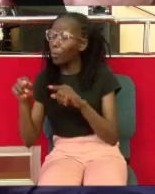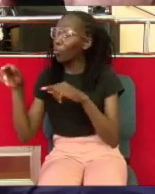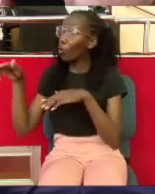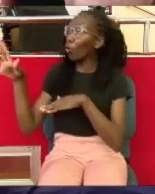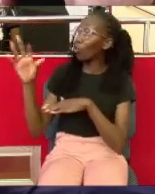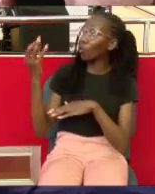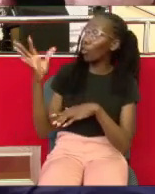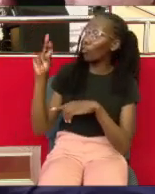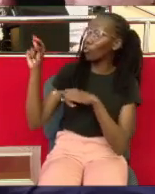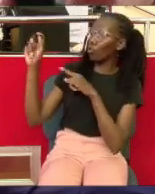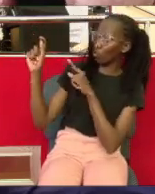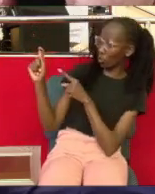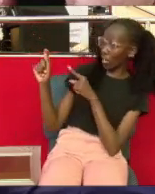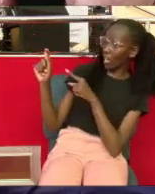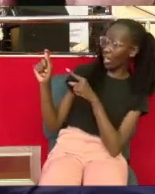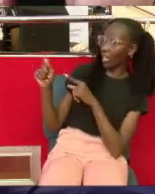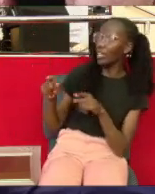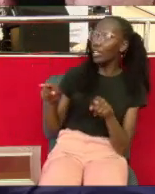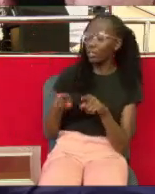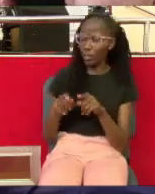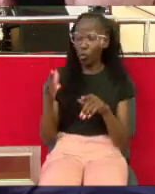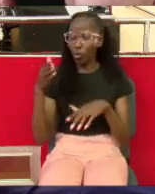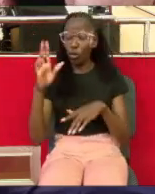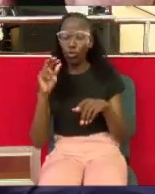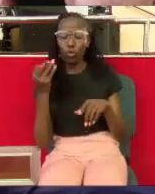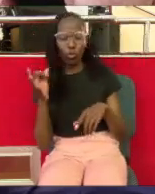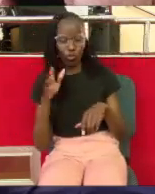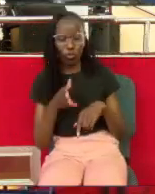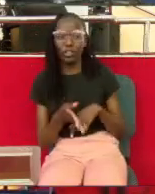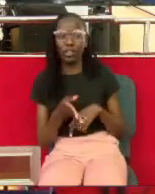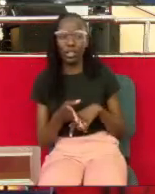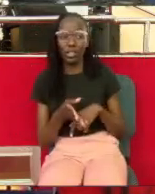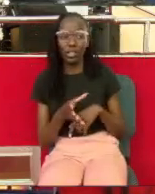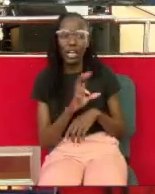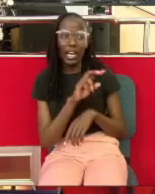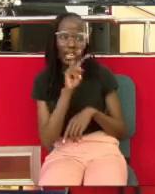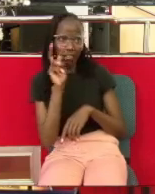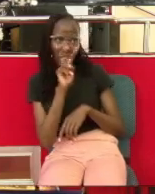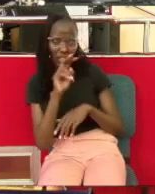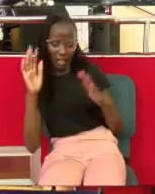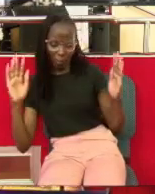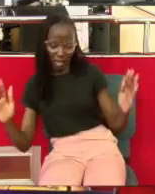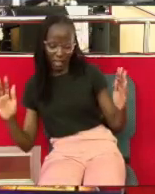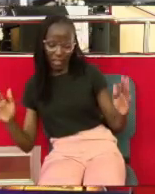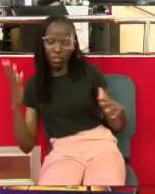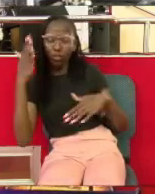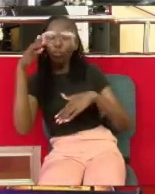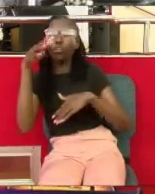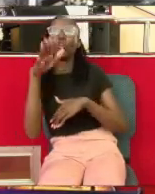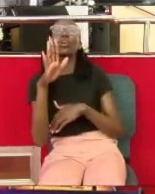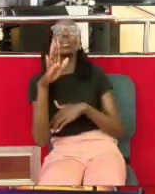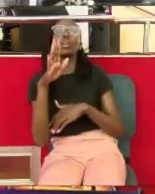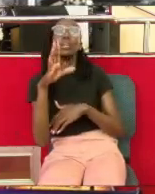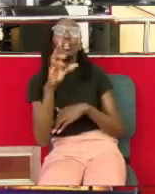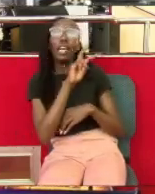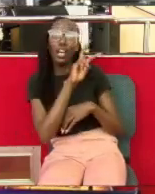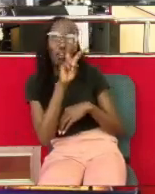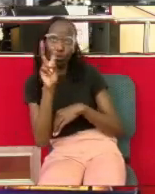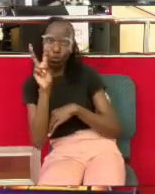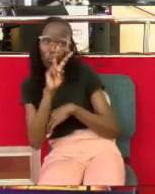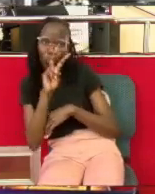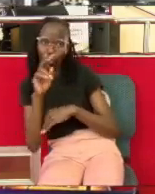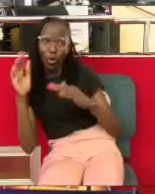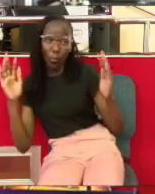ndiye Mungu wa Turkana. And you are able to look at the goodness of God. Na ukaangalia ukuu wa Mungu. And therefore you attribute greatness. You